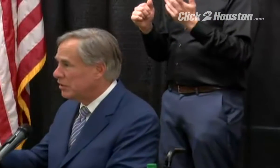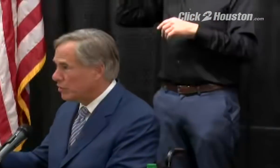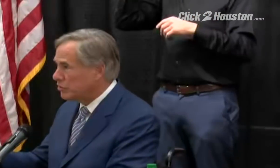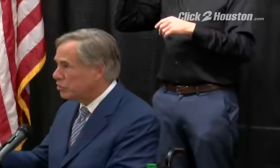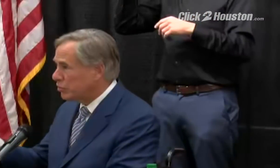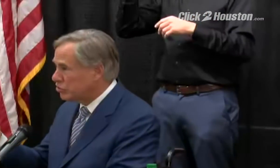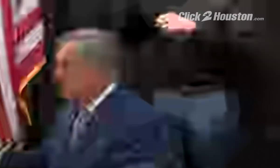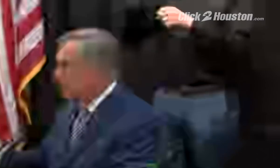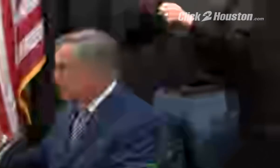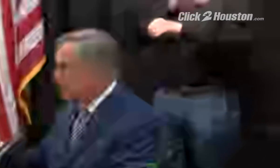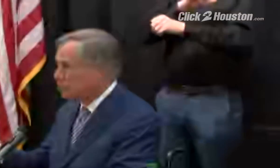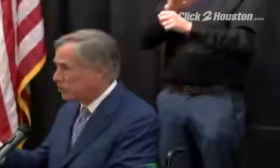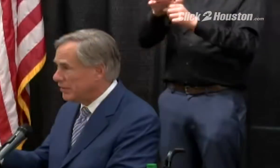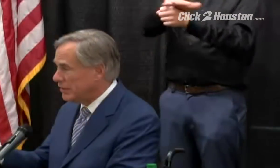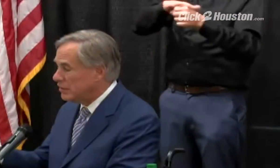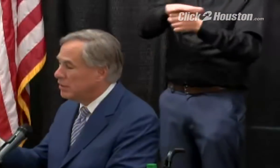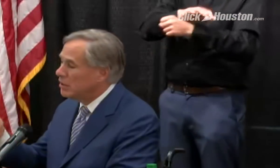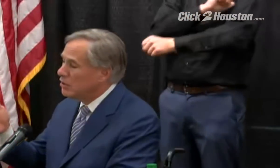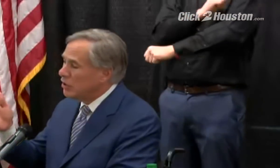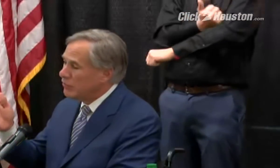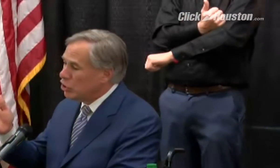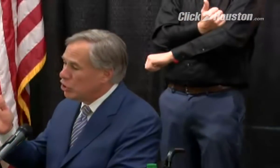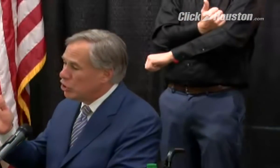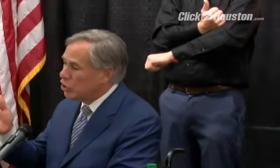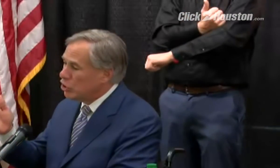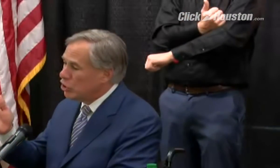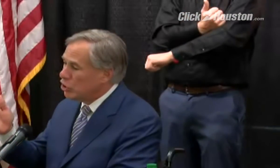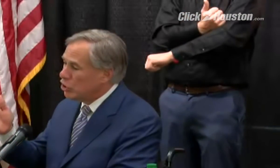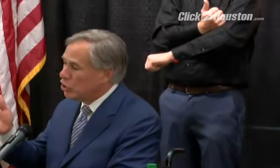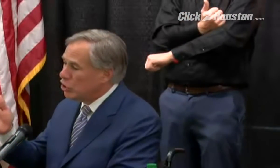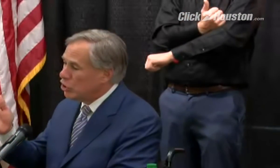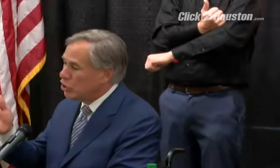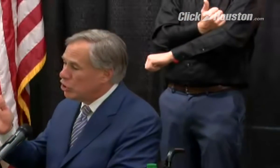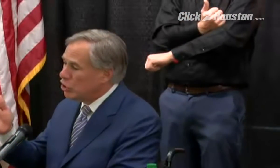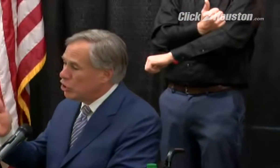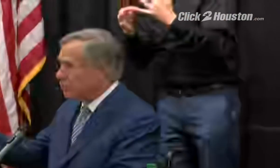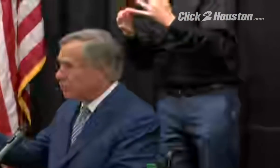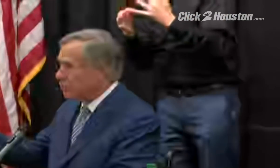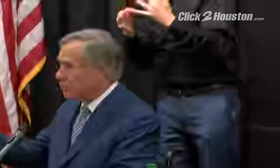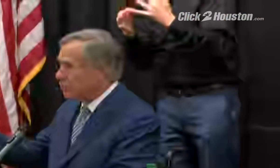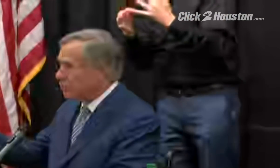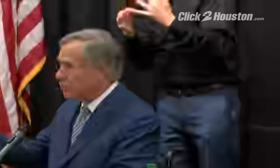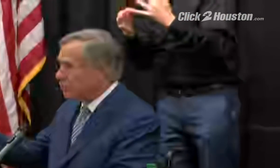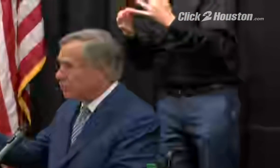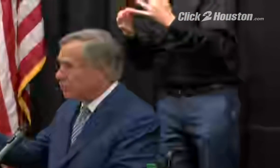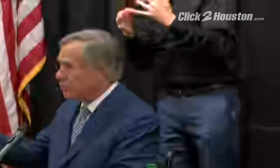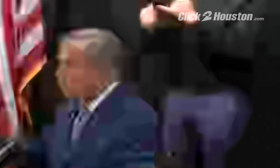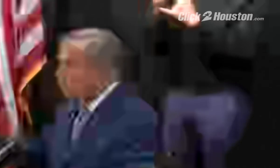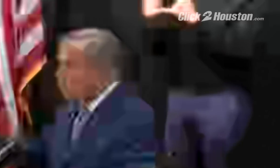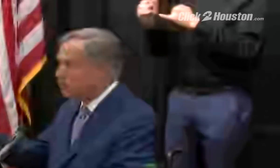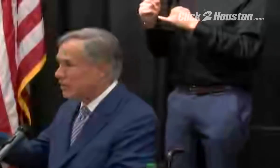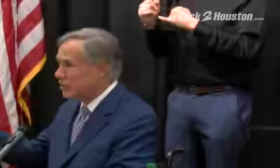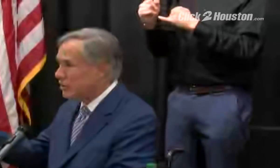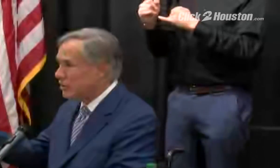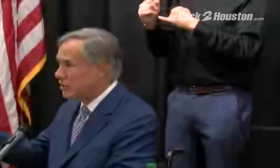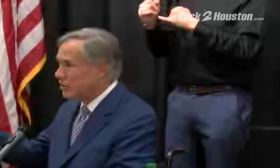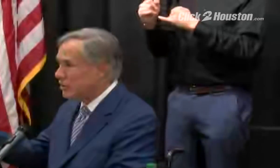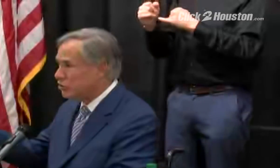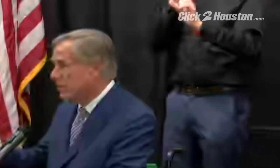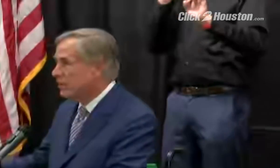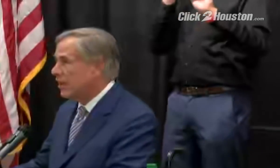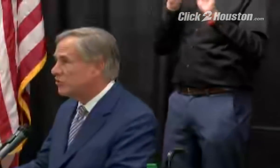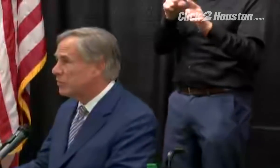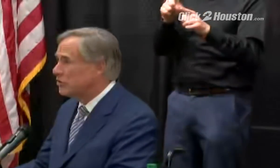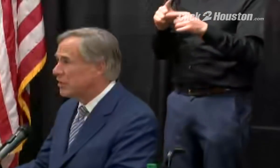local authorities to achieve the results that are needed. If you go back to my last executive order that provided what the protocols and standards were